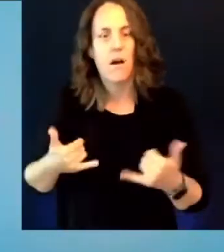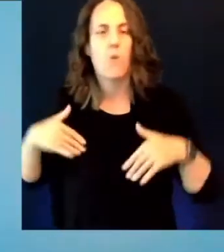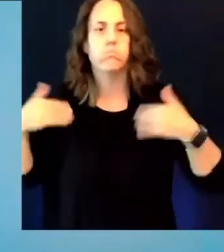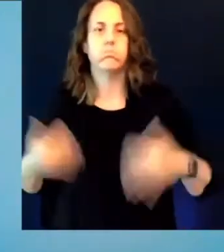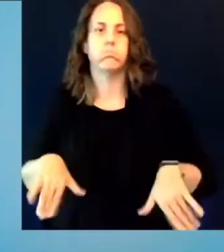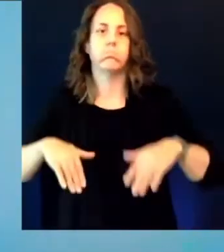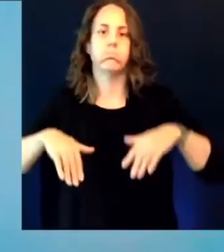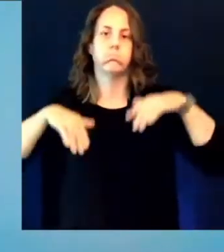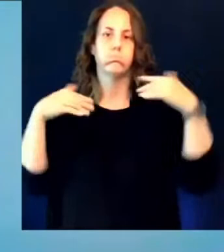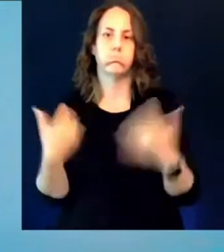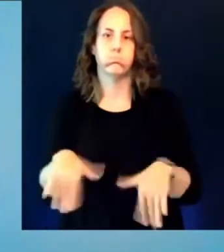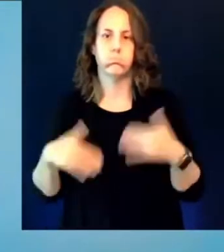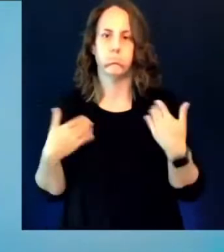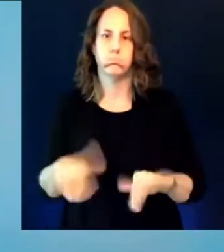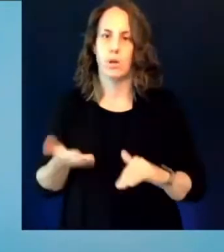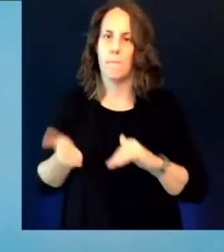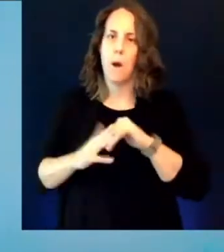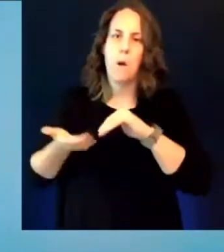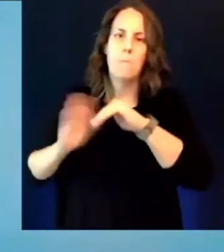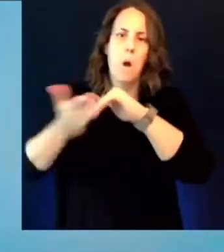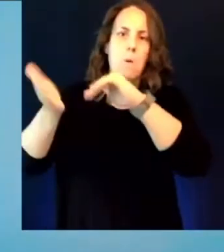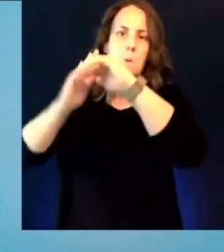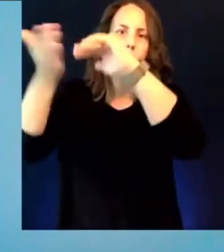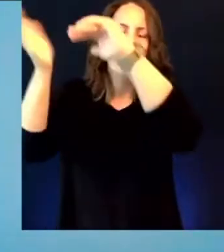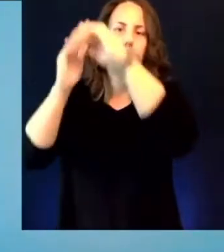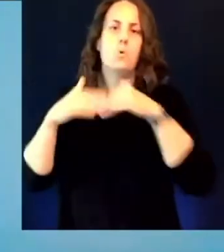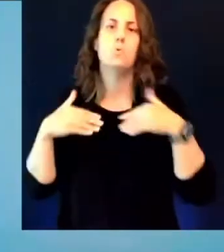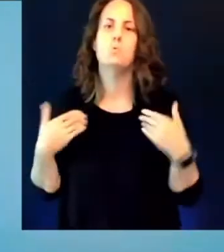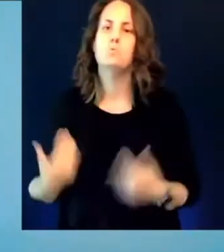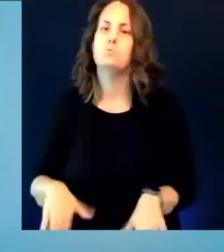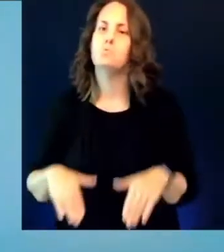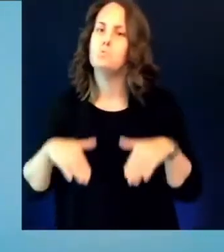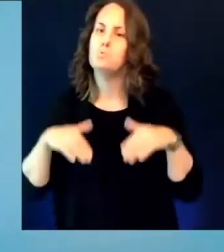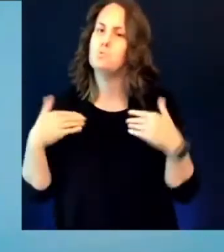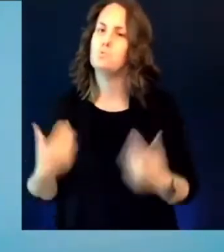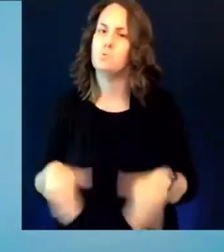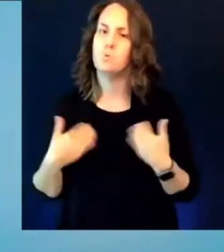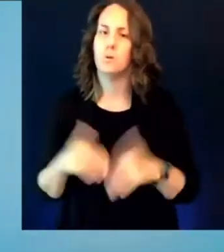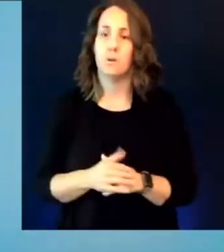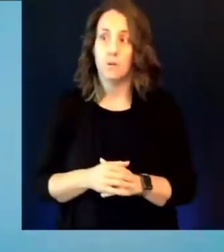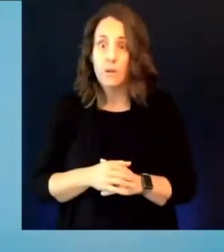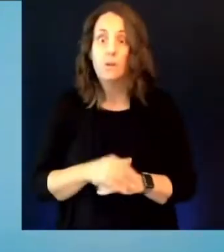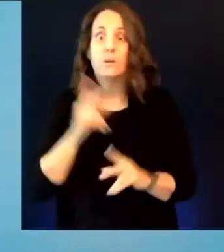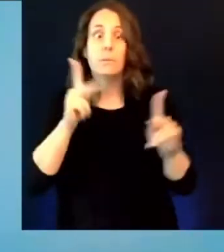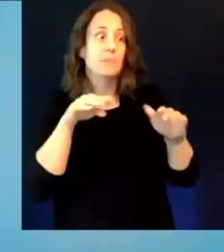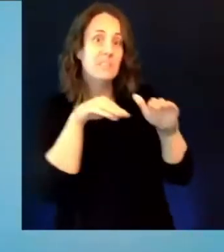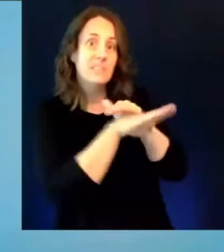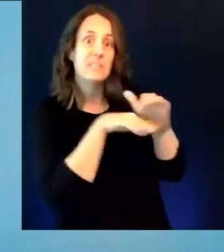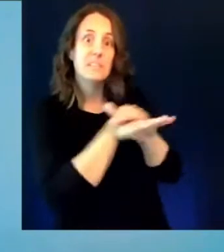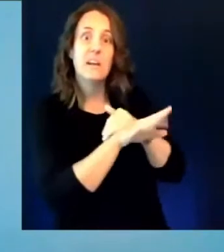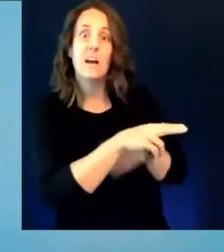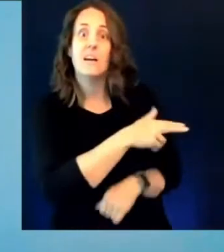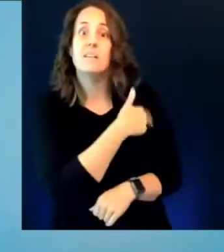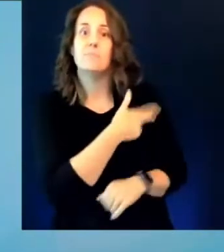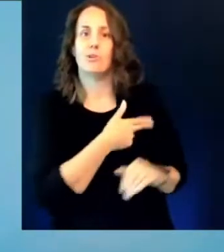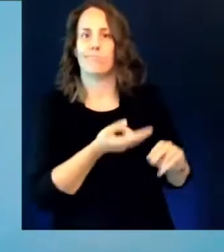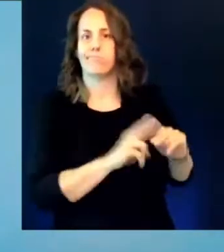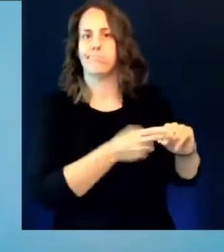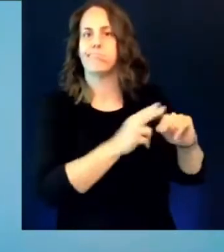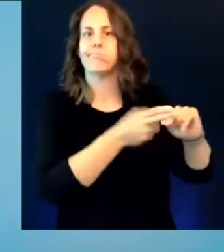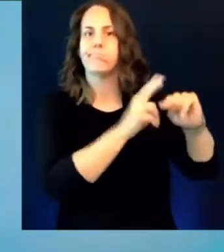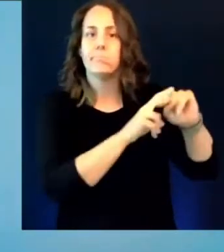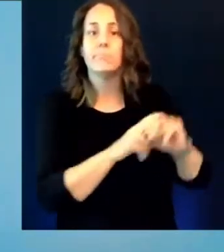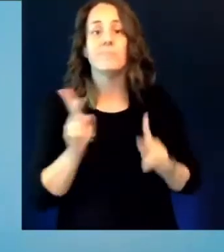with that, we are now seeing a surge in hospitalizations and deaths. There are 3 more Wisconsinites who have died from